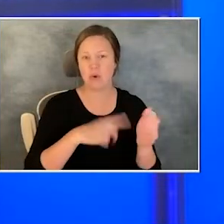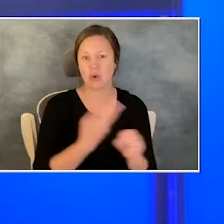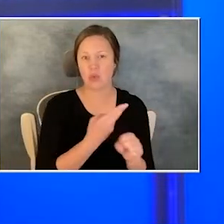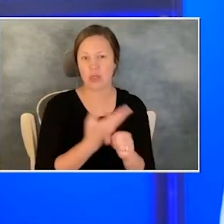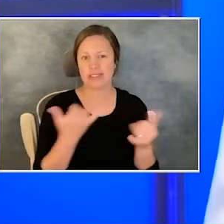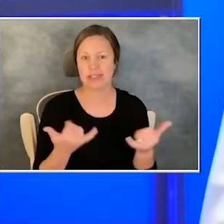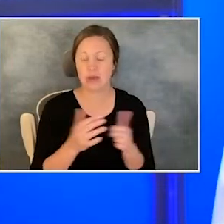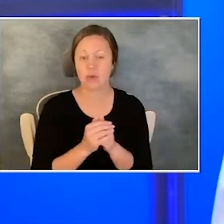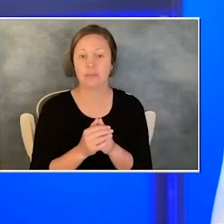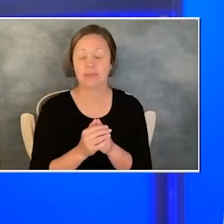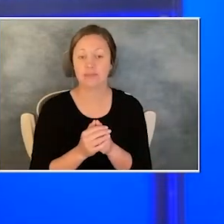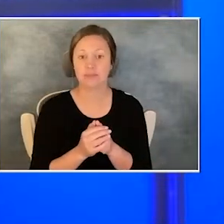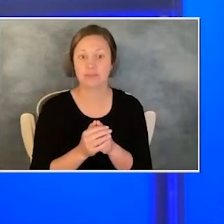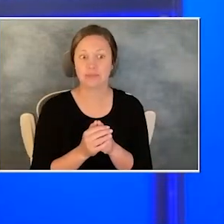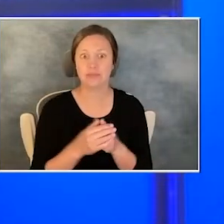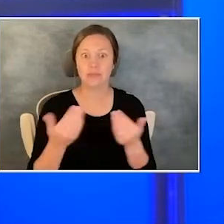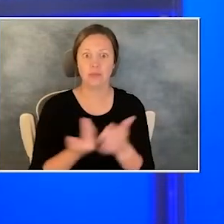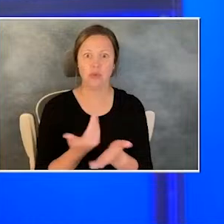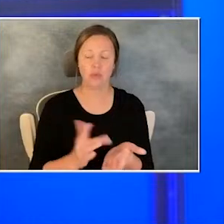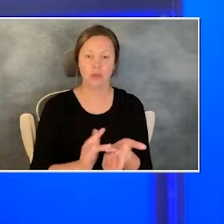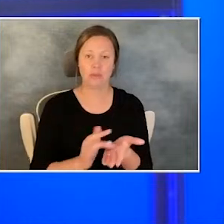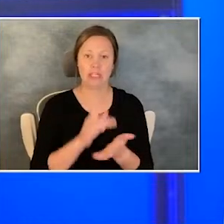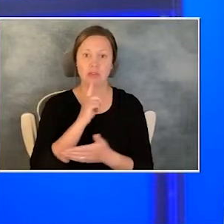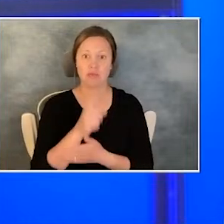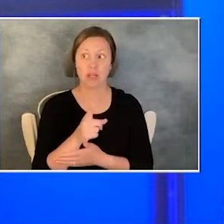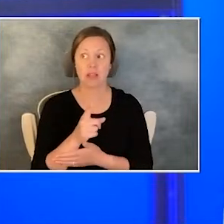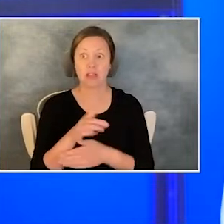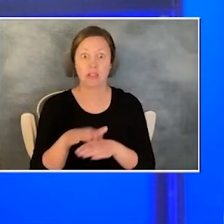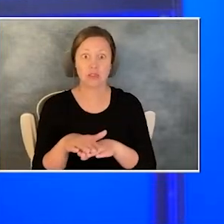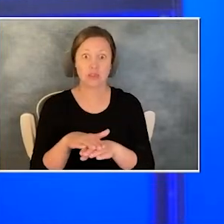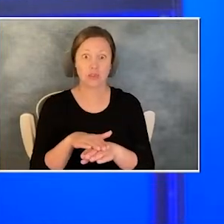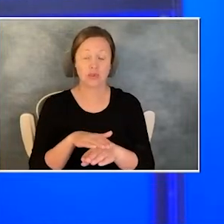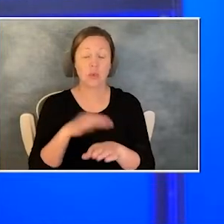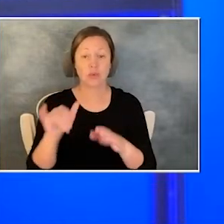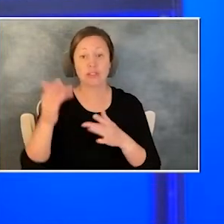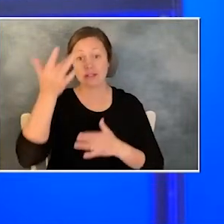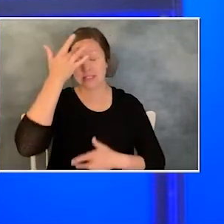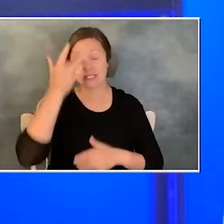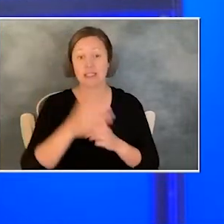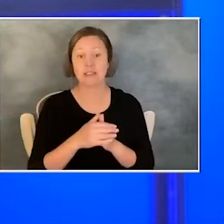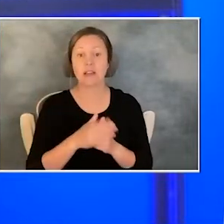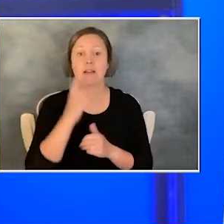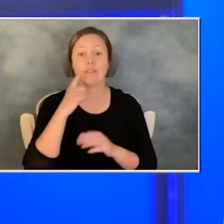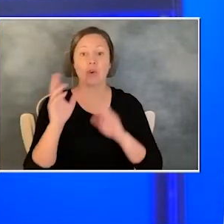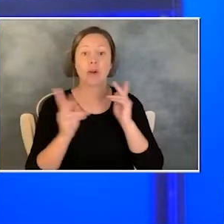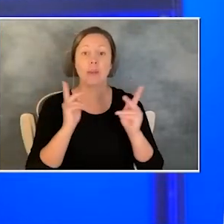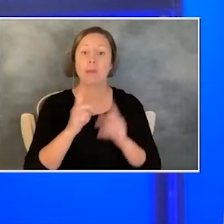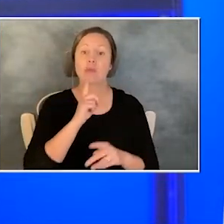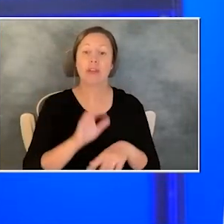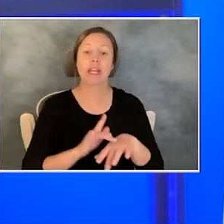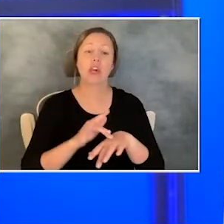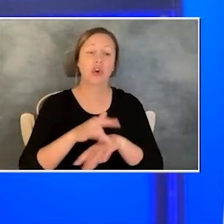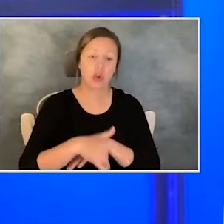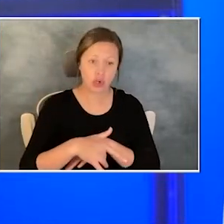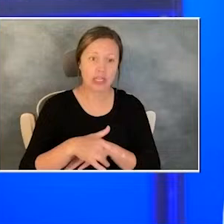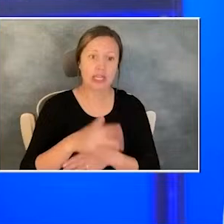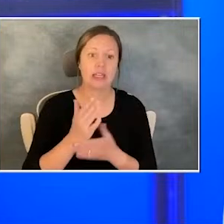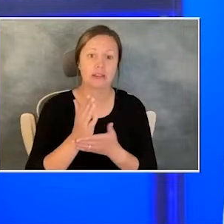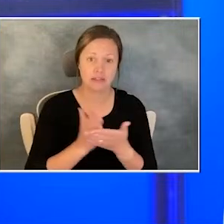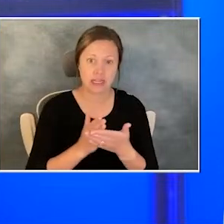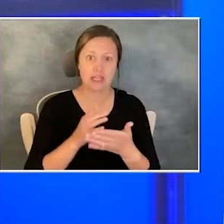actually meaningfully slows the disease. It's going to be for people in the really early stages, really